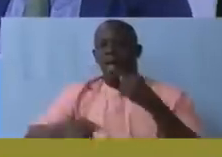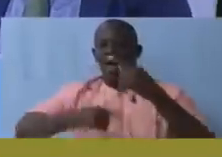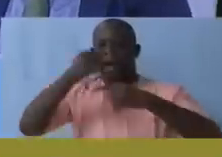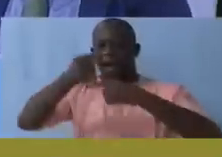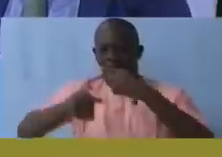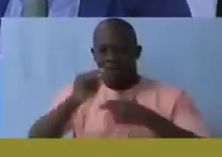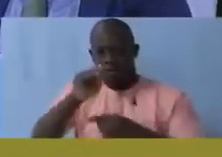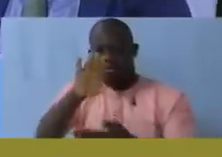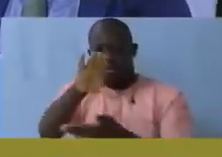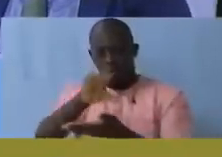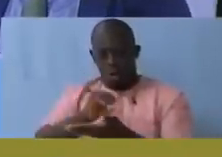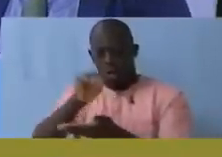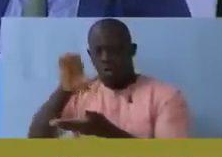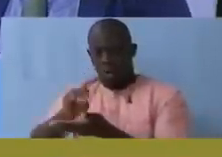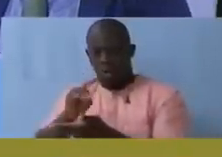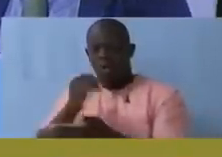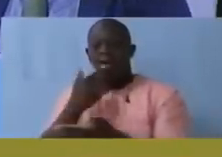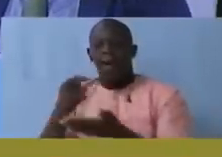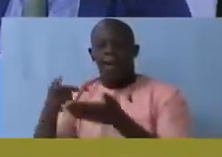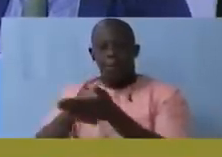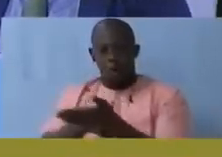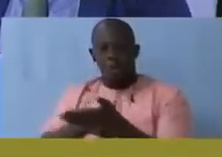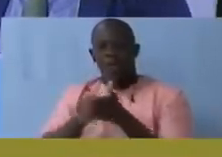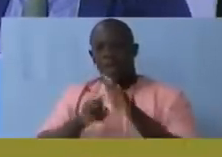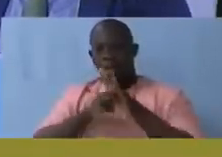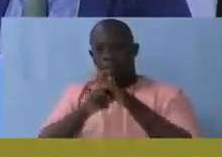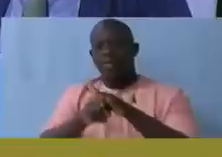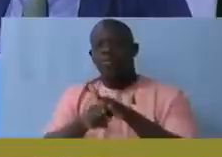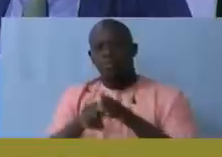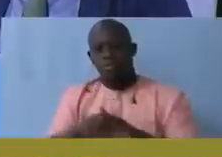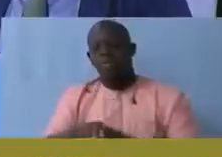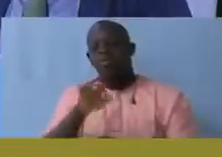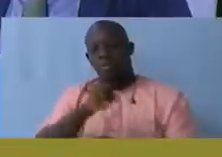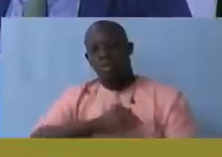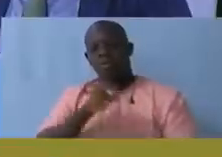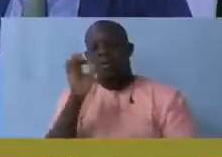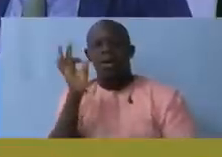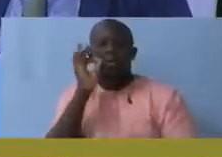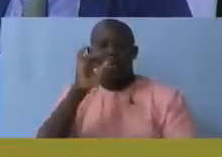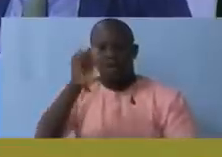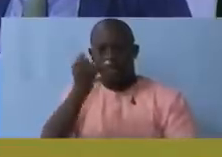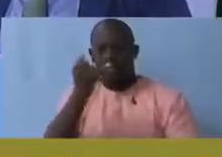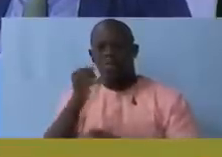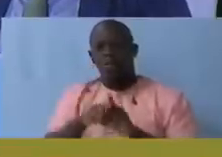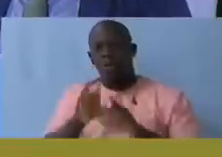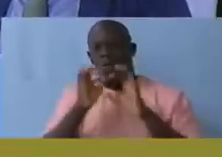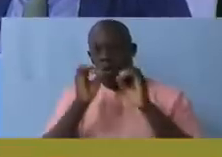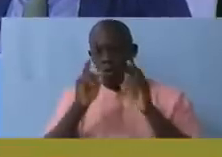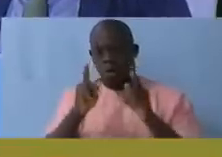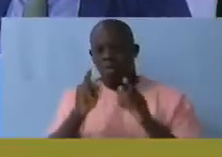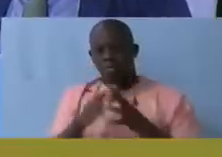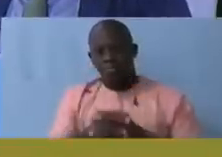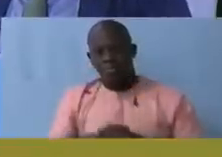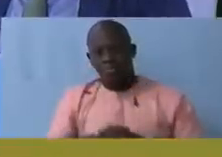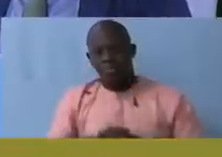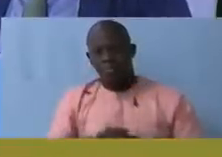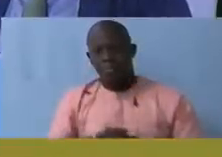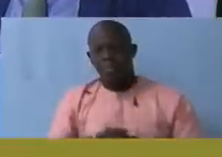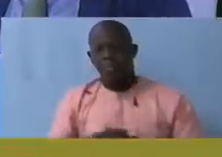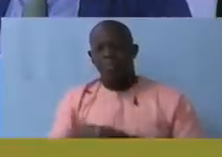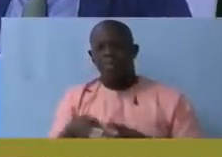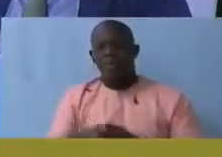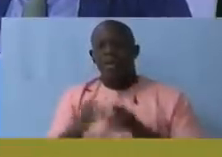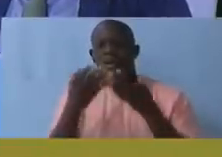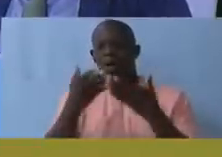samples? Yes, I did collect the sample. All right. You know, when you're collecting